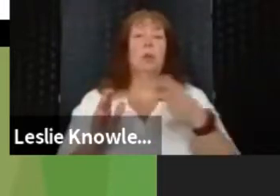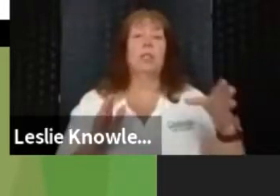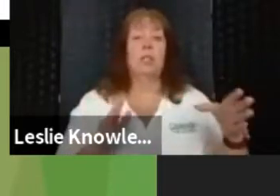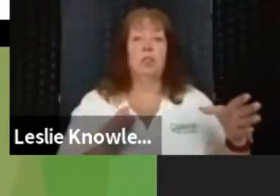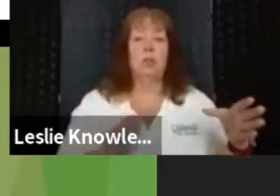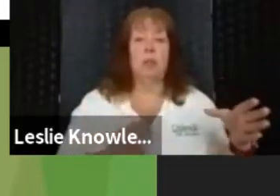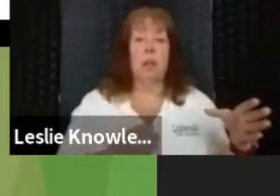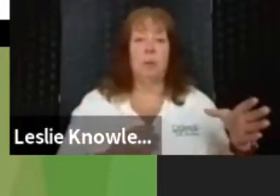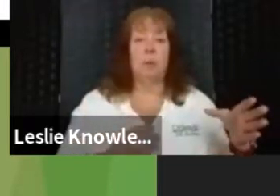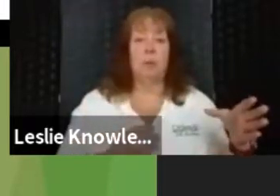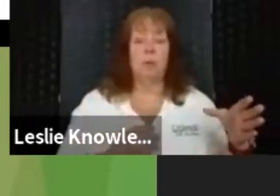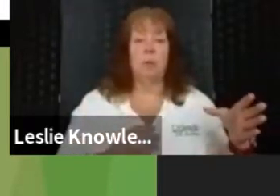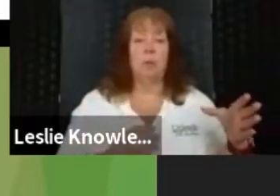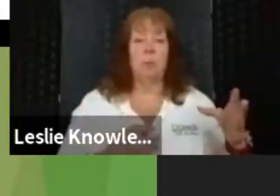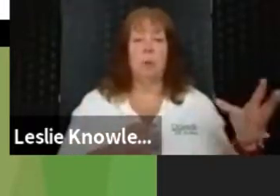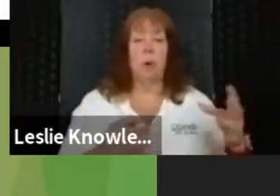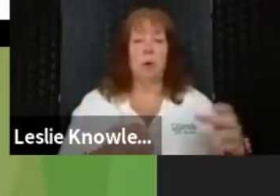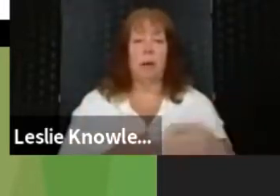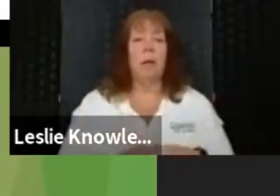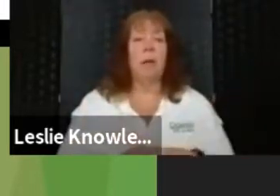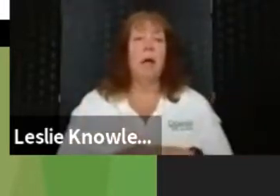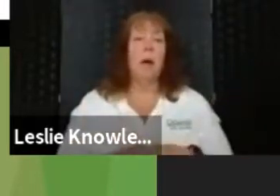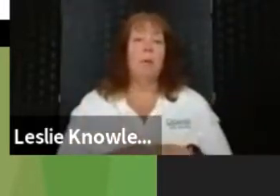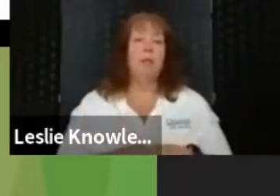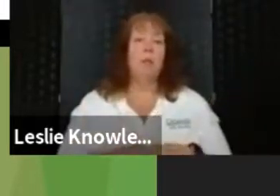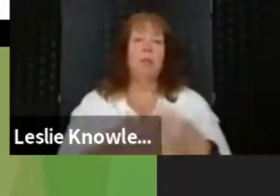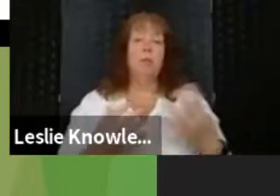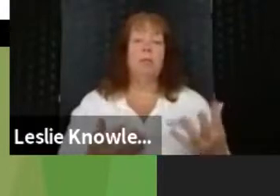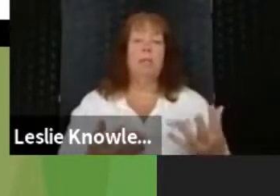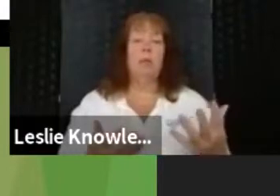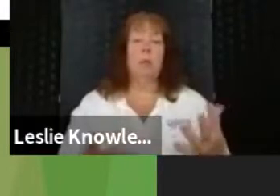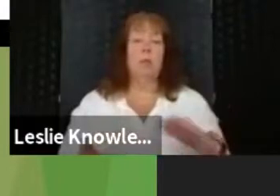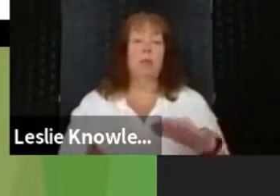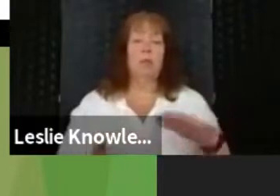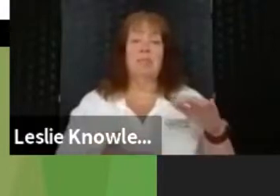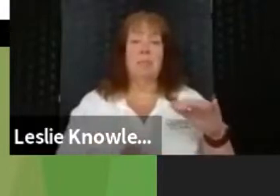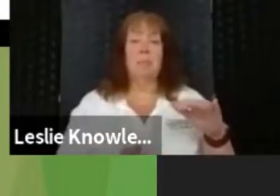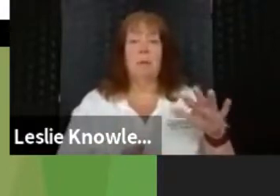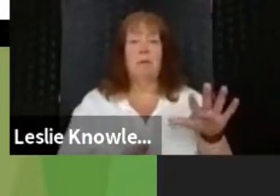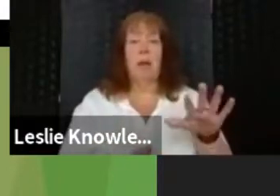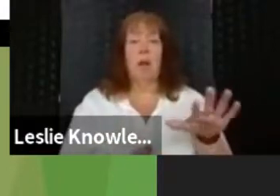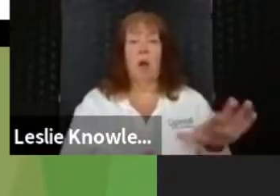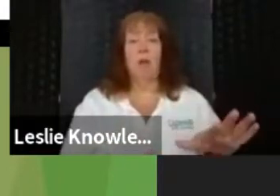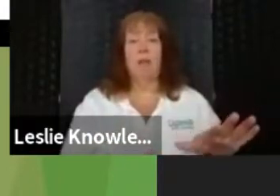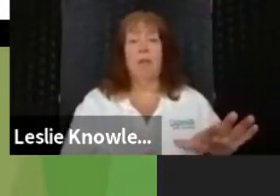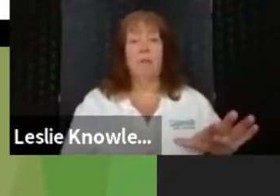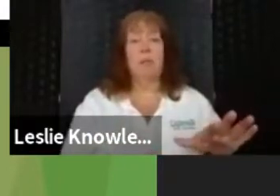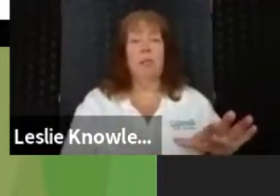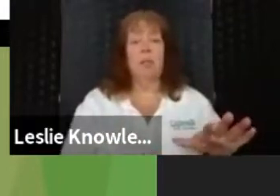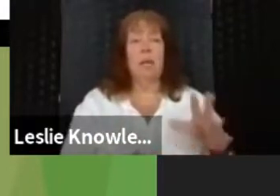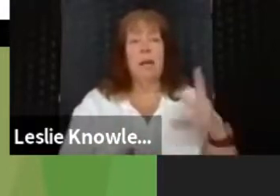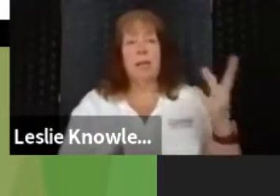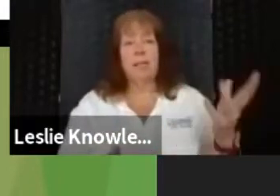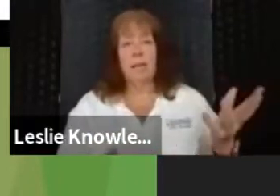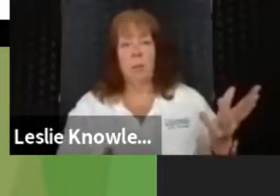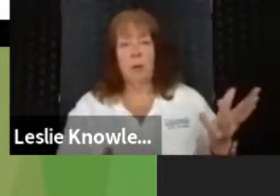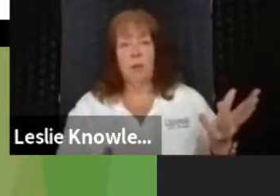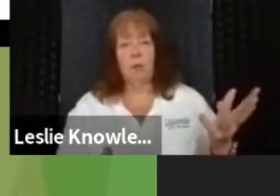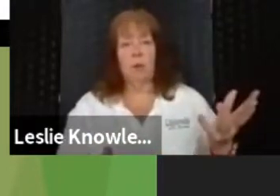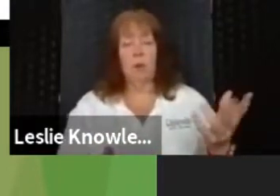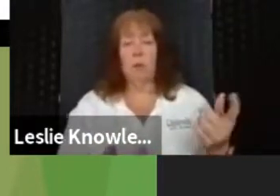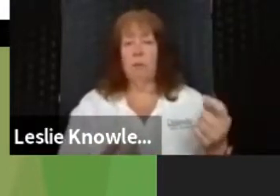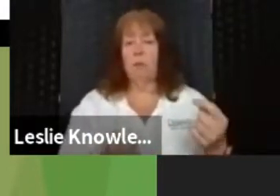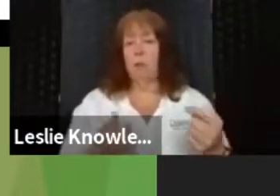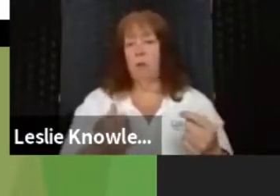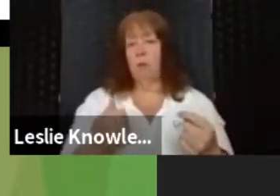your progression as you develop through the program. Plus, when you leave, you're able to zip file all of that information and take it with